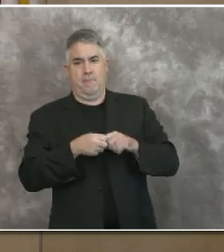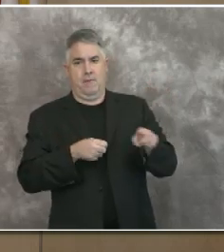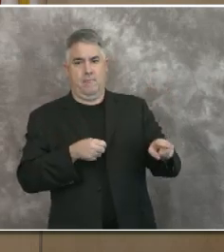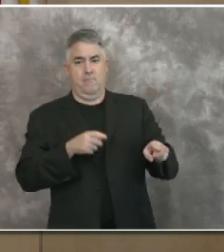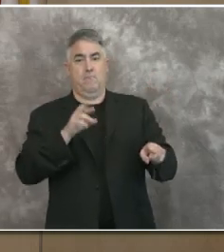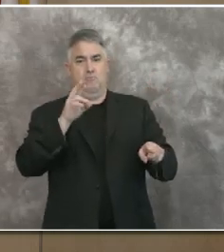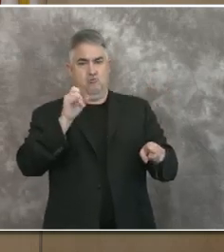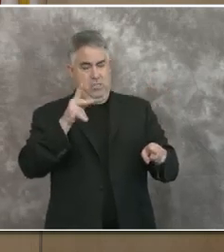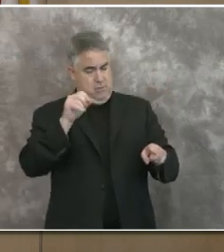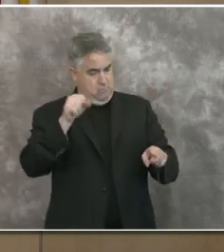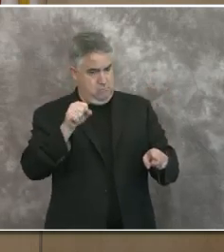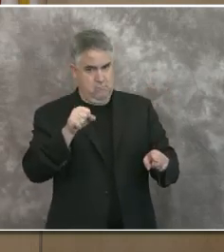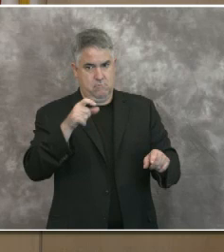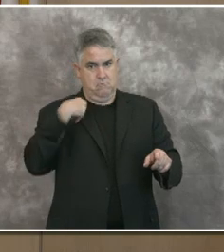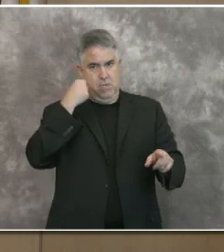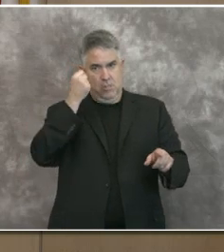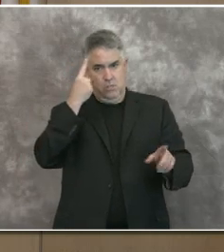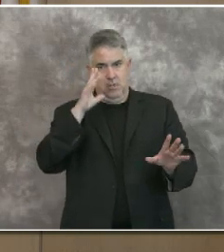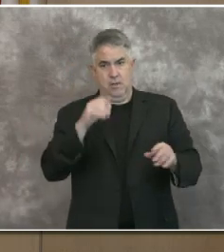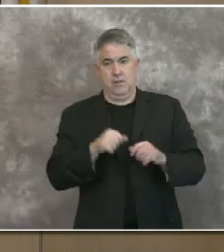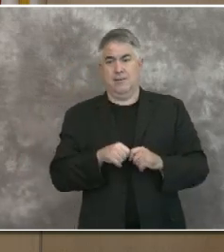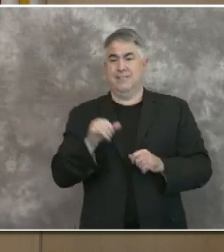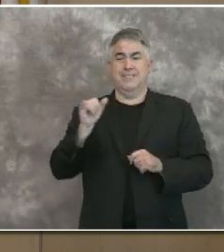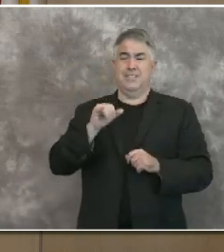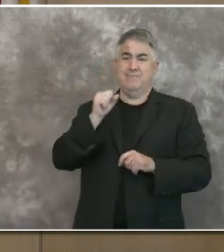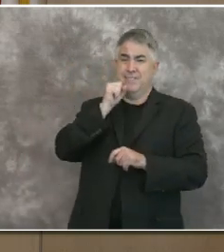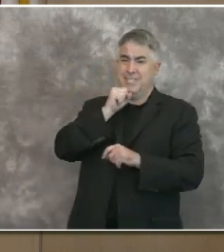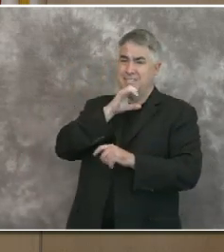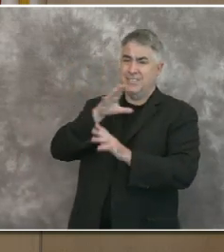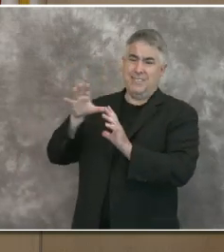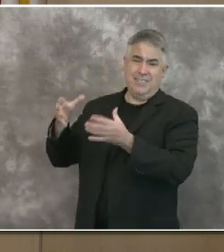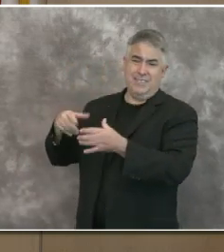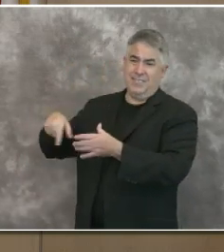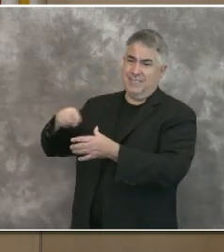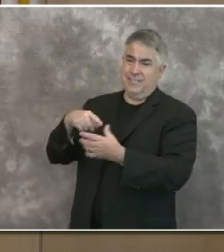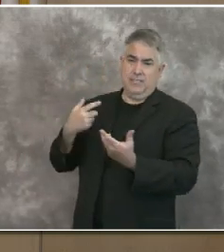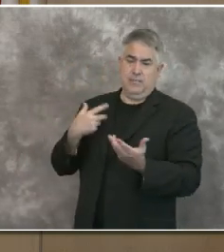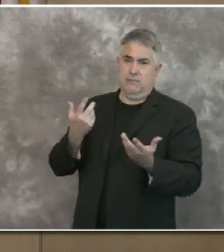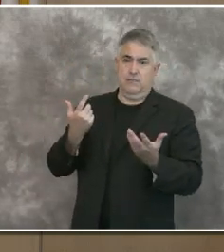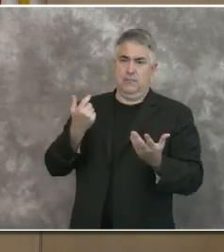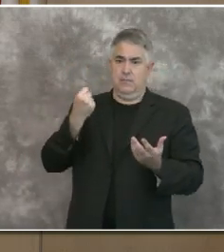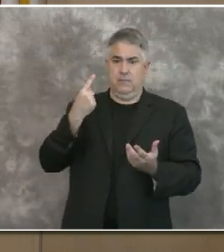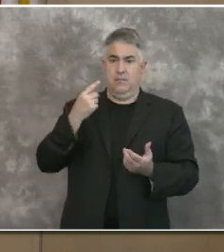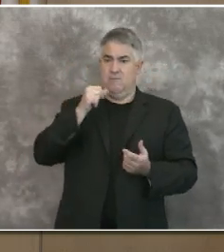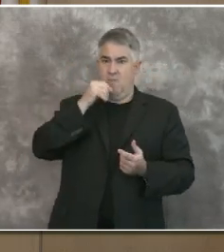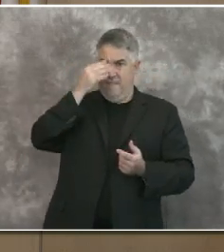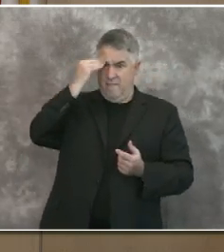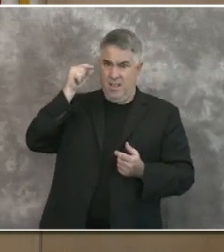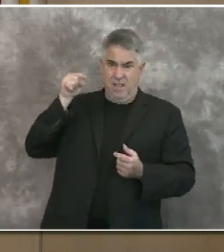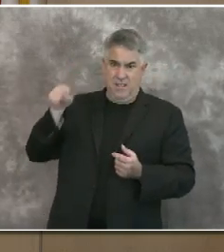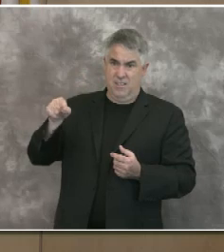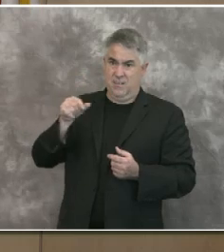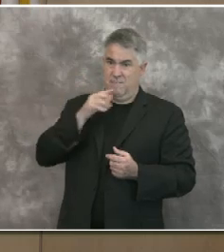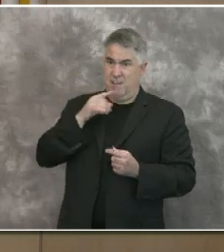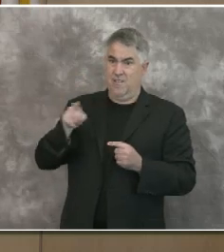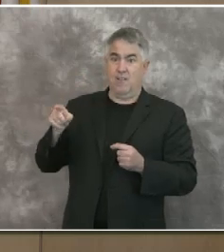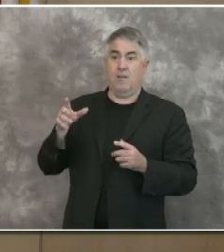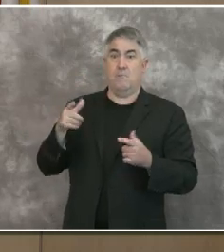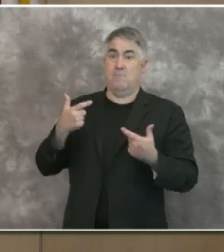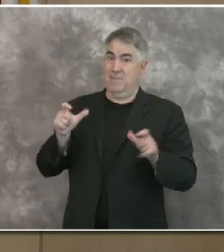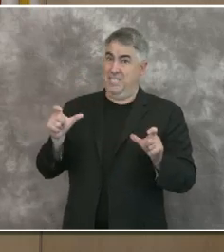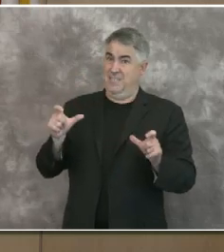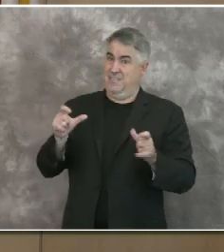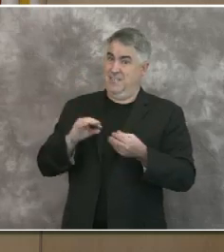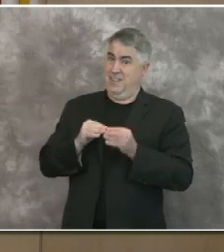risk, as well as our elderly, and I cannot ever forget to leave out our elderly population. They are at greatest risk